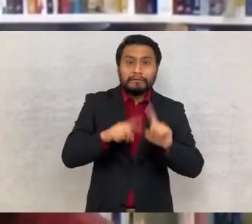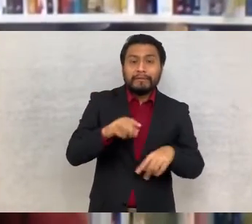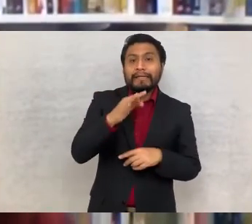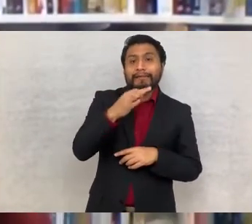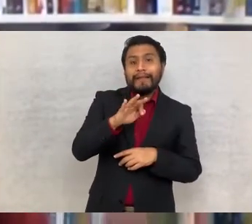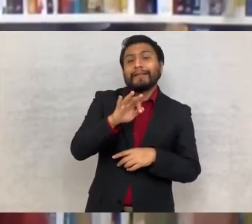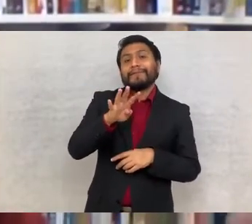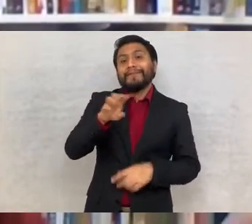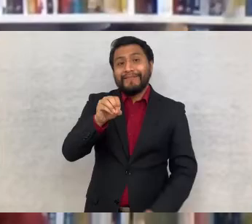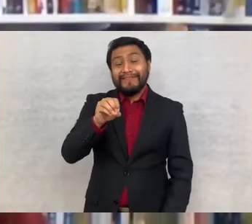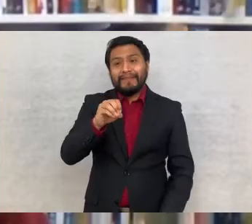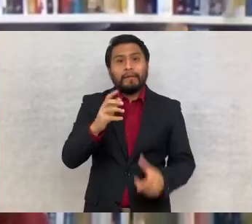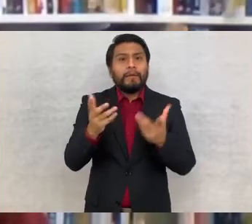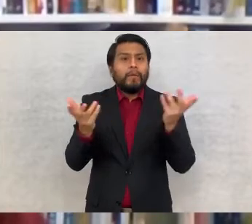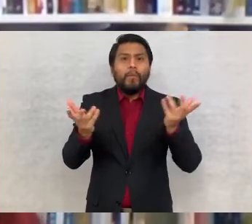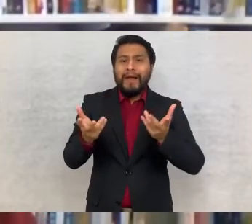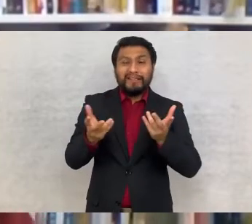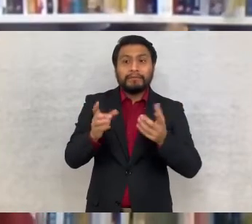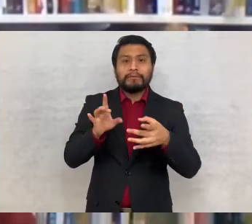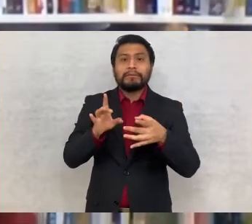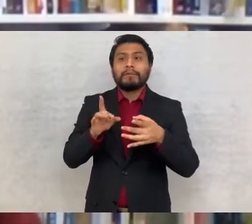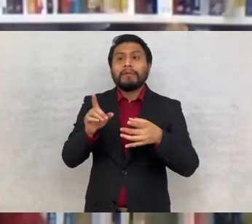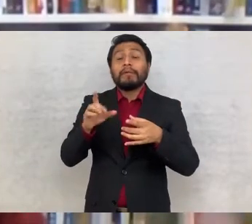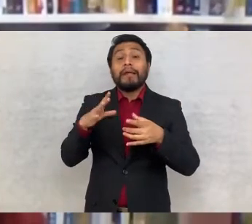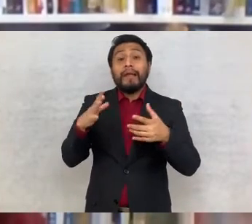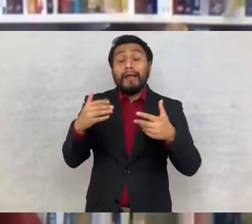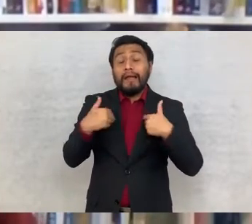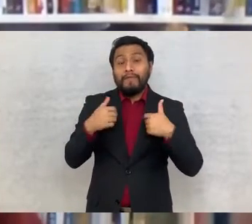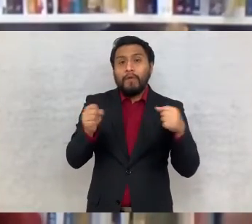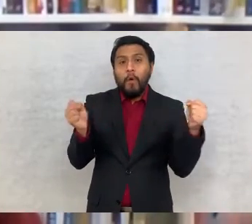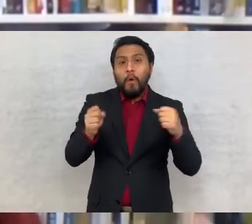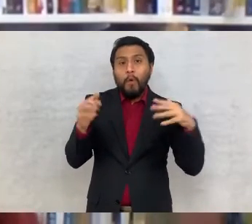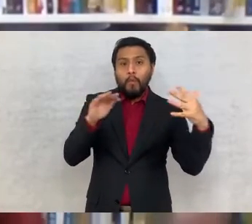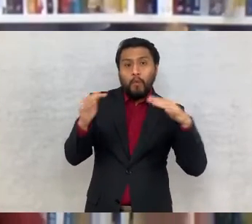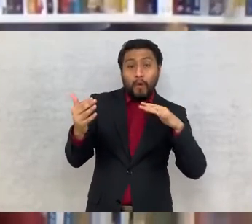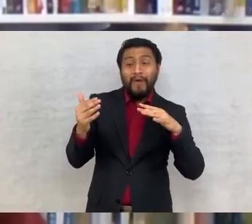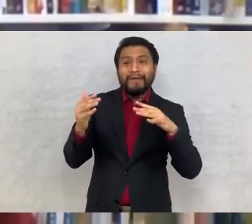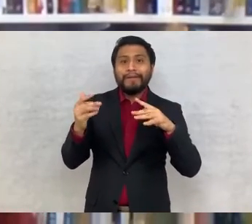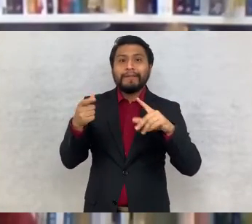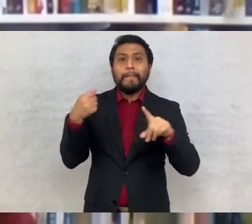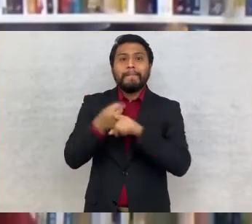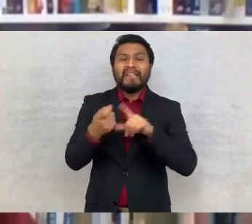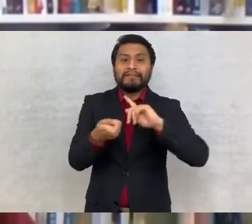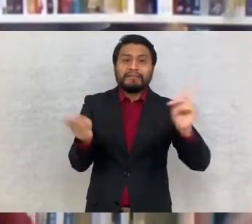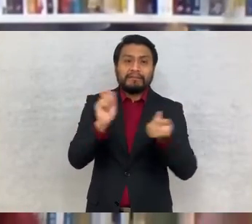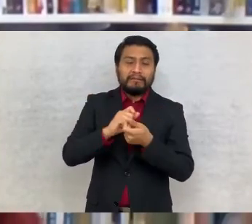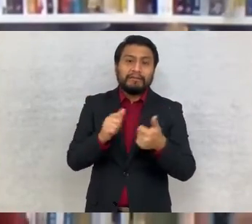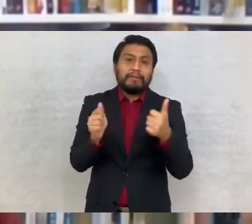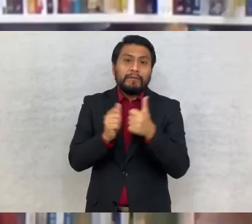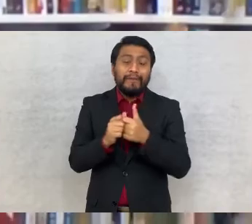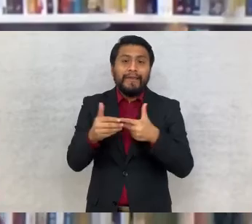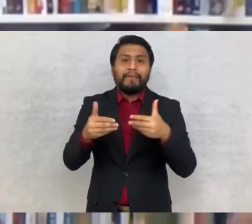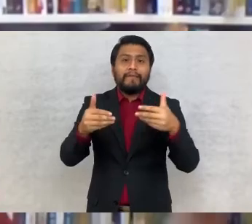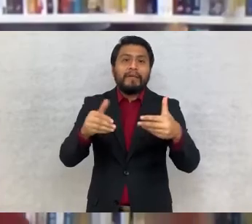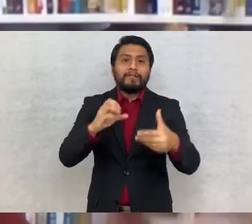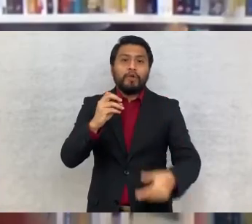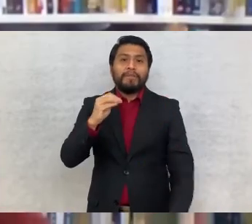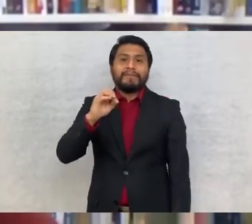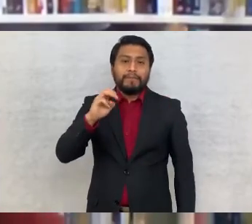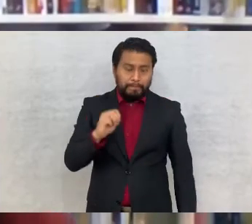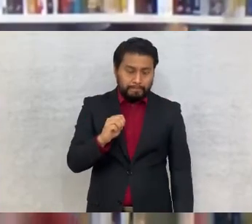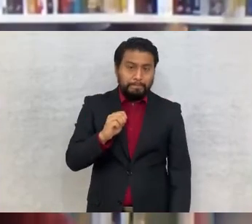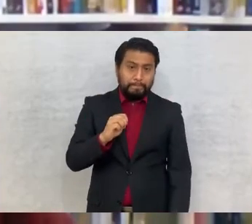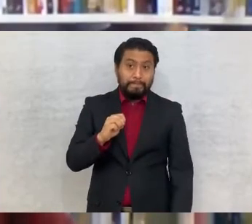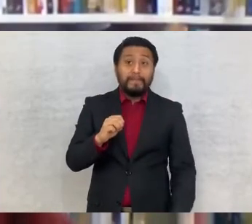And the fourth, since the 1950s, was to position itself in the Cold War, repelling the cultural changes that were associated with the advance